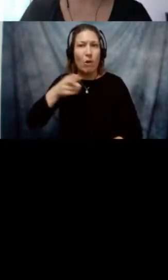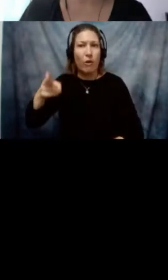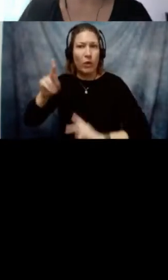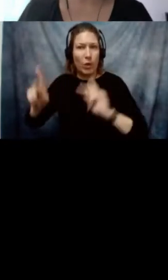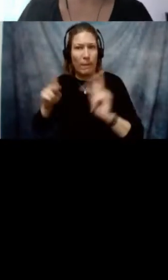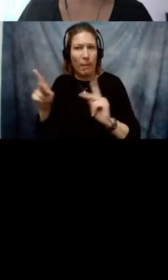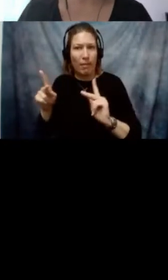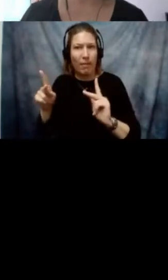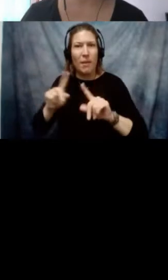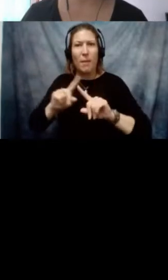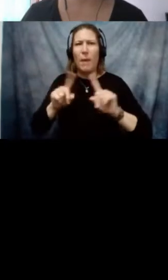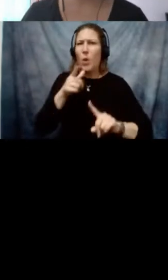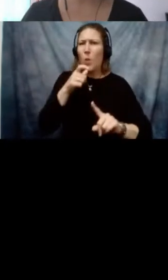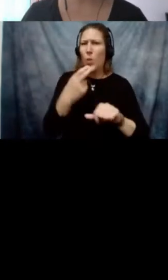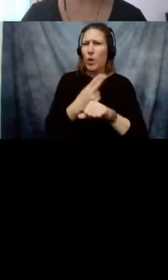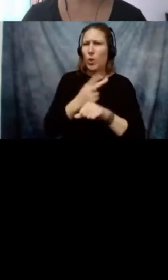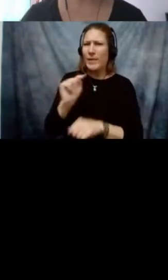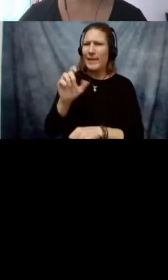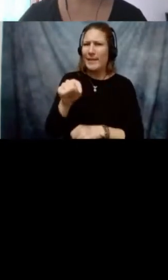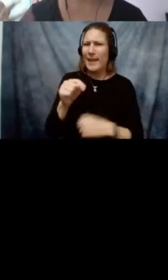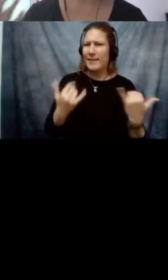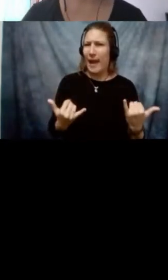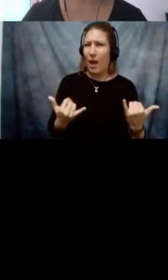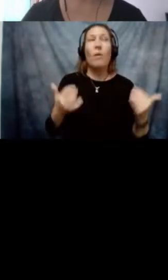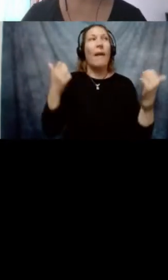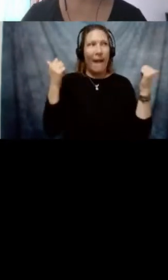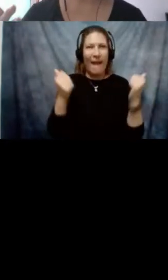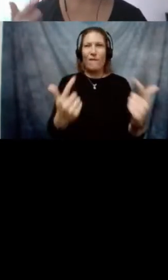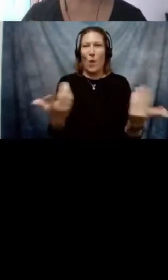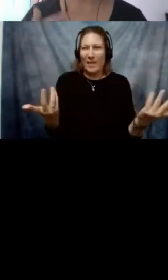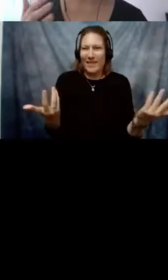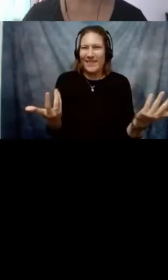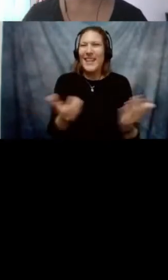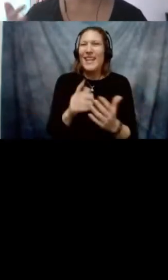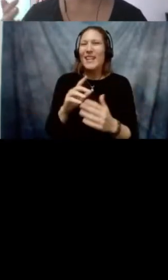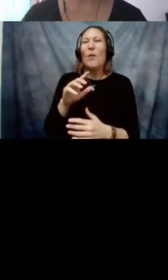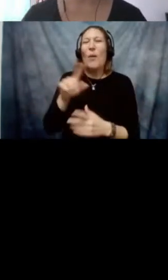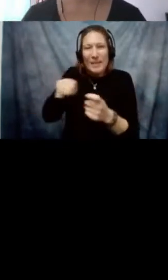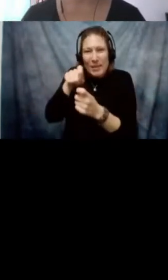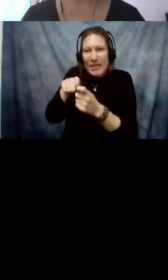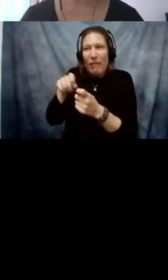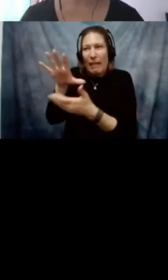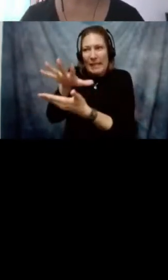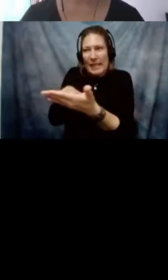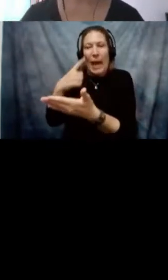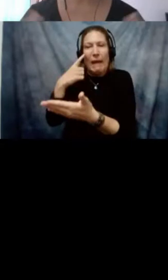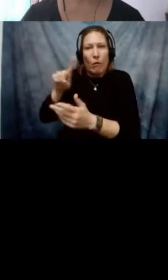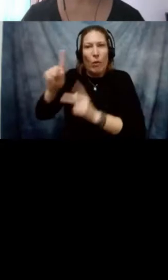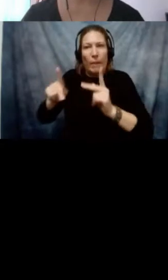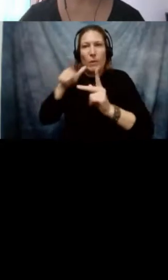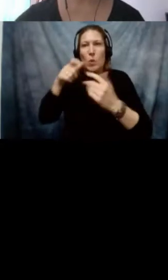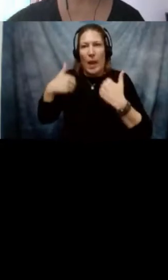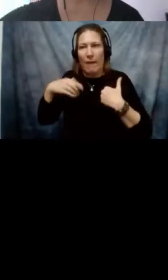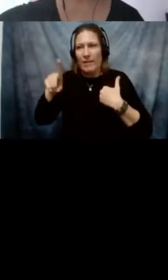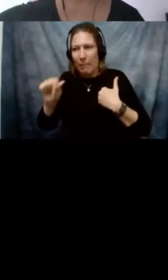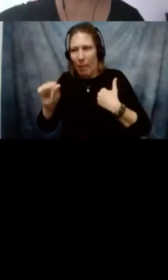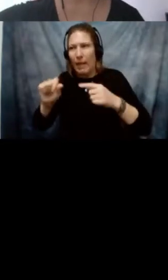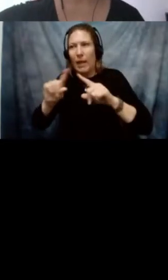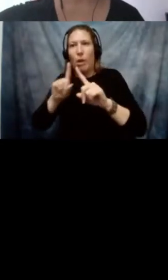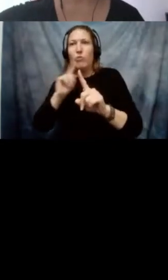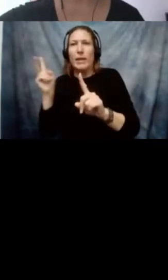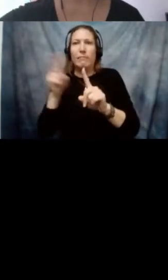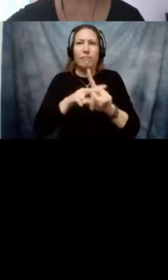Who uses texting now? All of us. So again, something that was designed specifically for people with disabilities benefits everybody else as